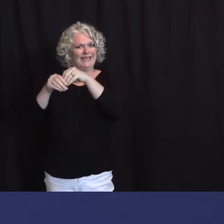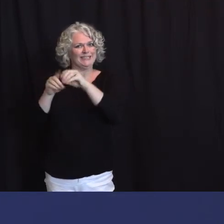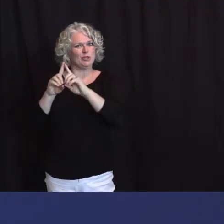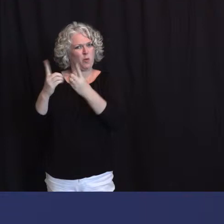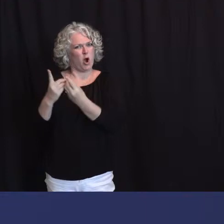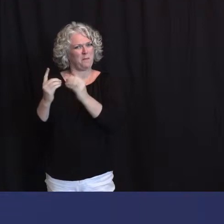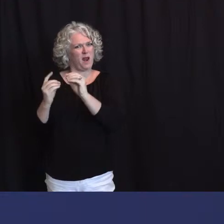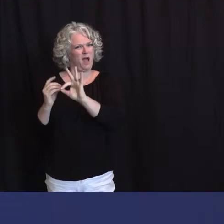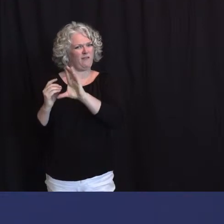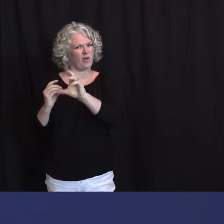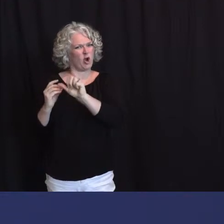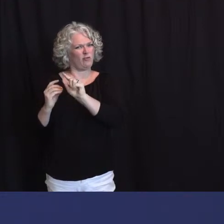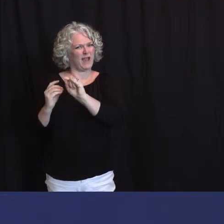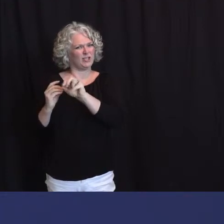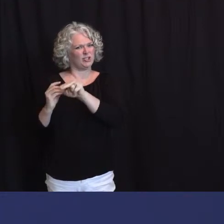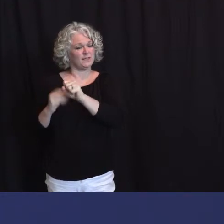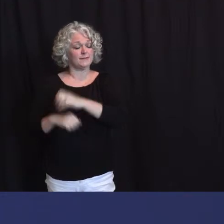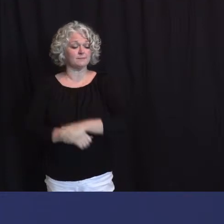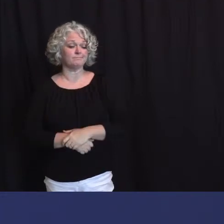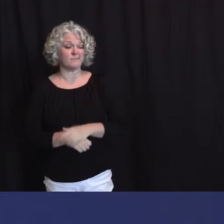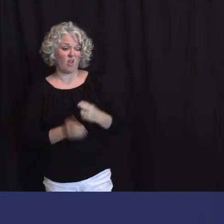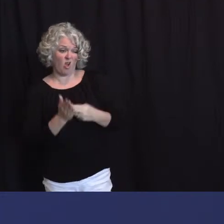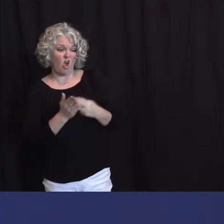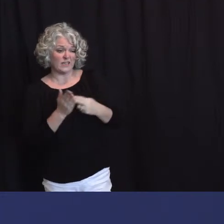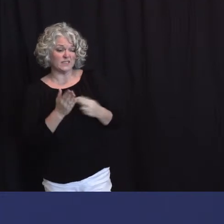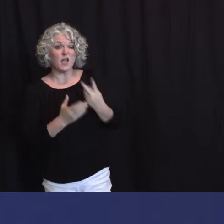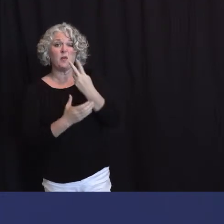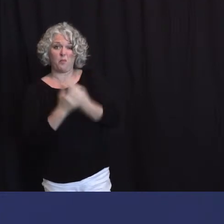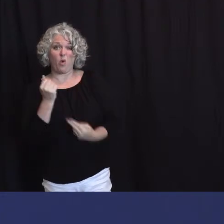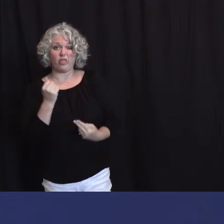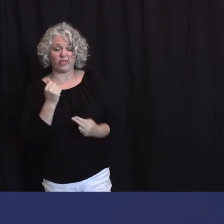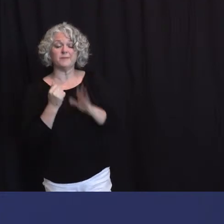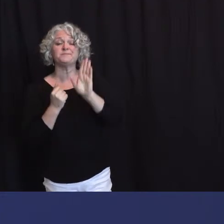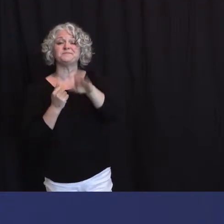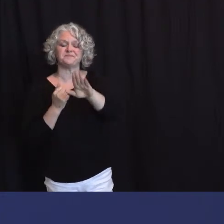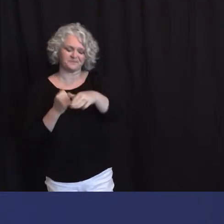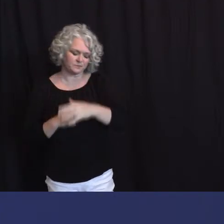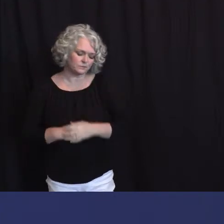think, Michael, it is both. This facility